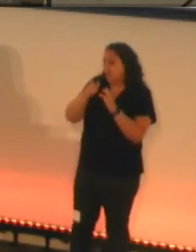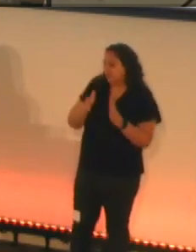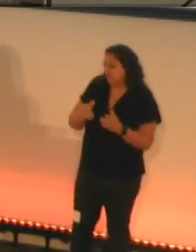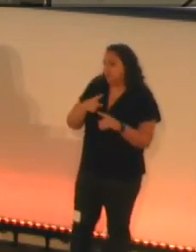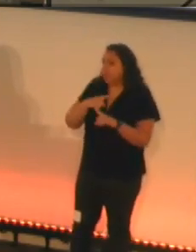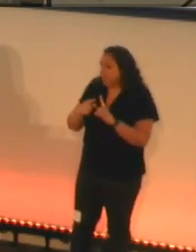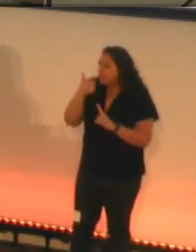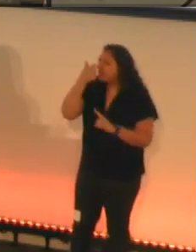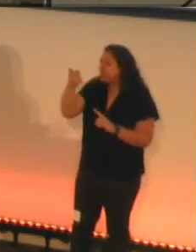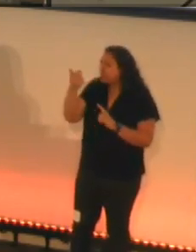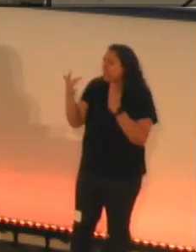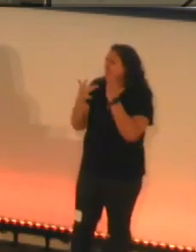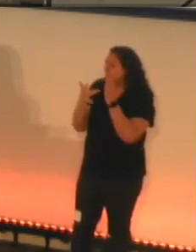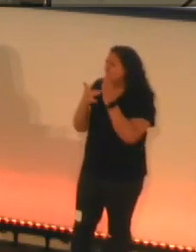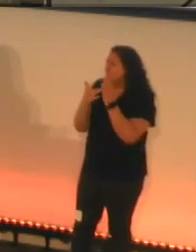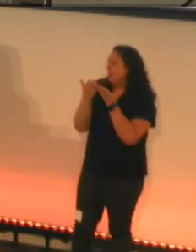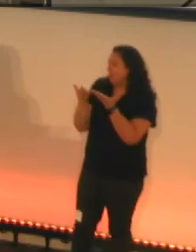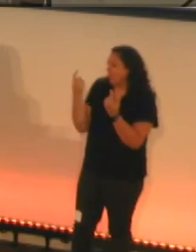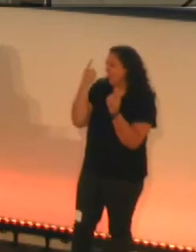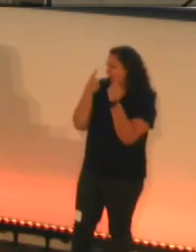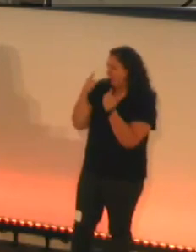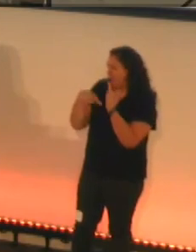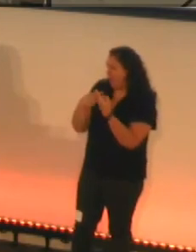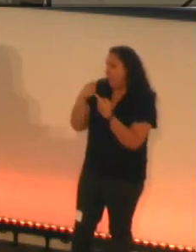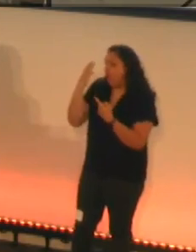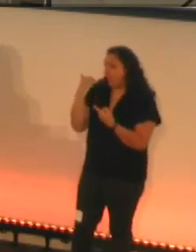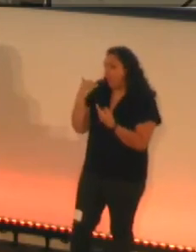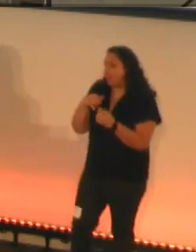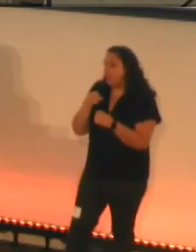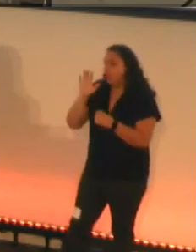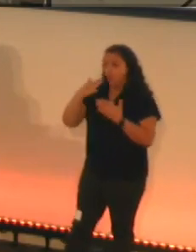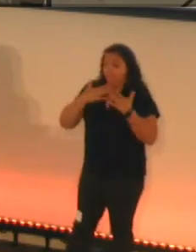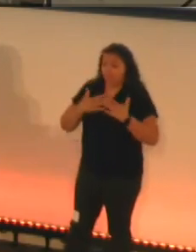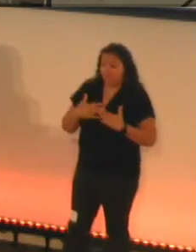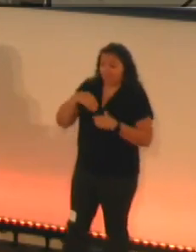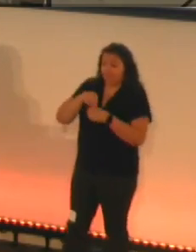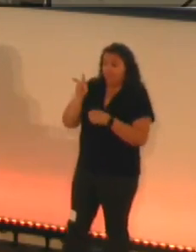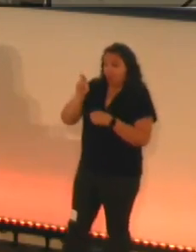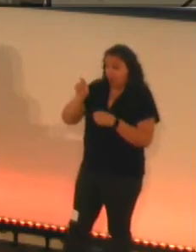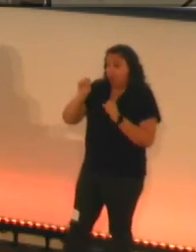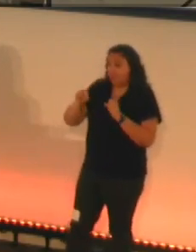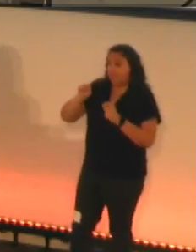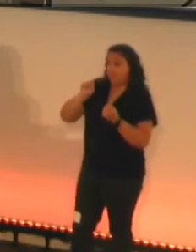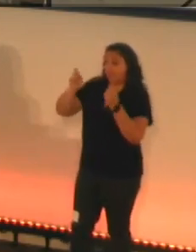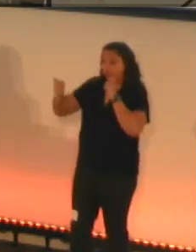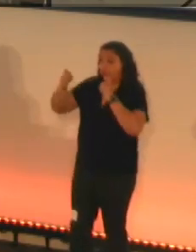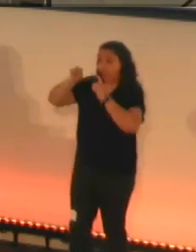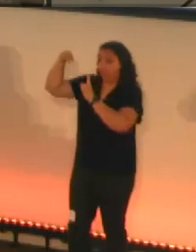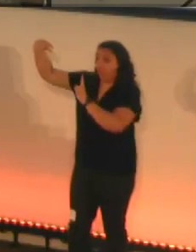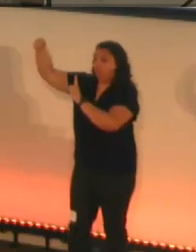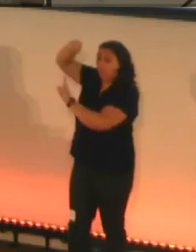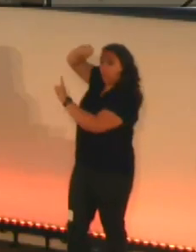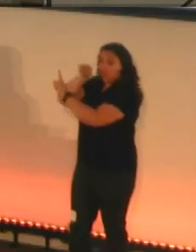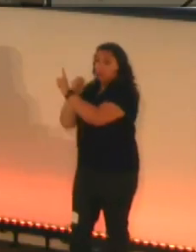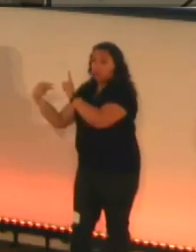interesting technical thing to think about, because your body in virtual reality can actually be shifted around in a lot of interesting